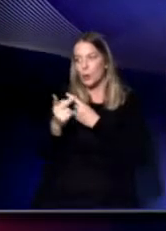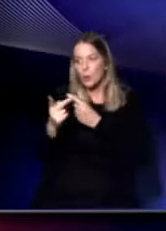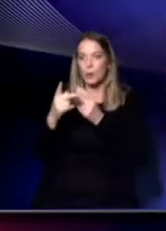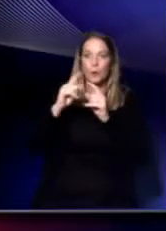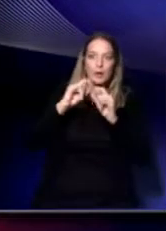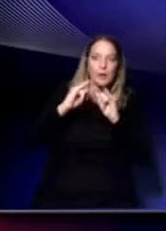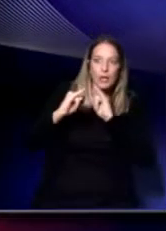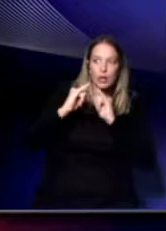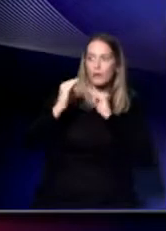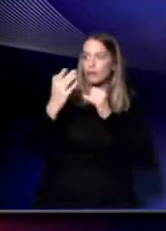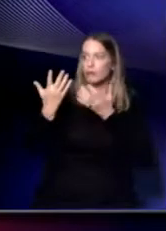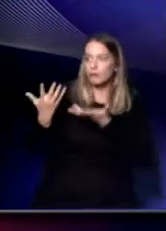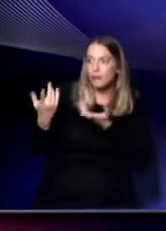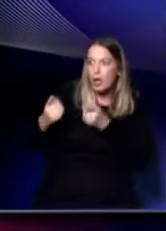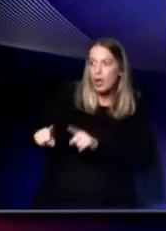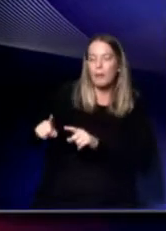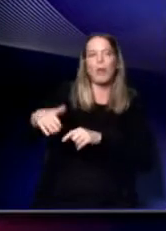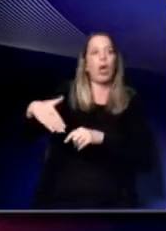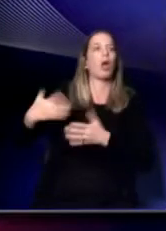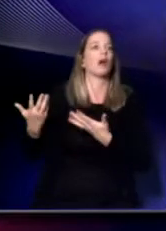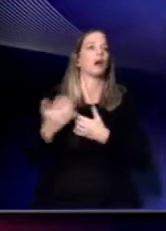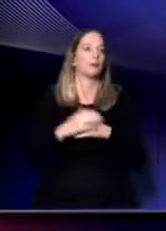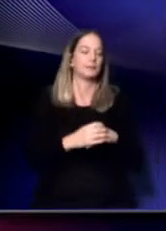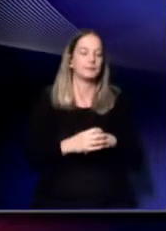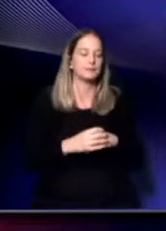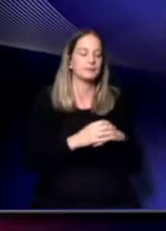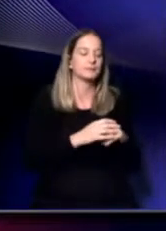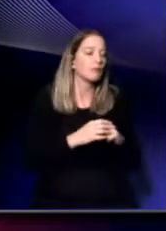And then let me add this into the.